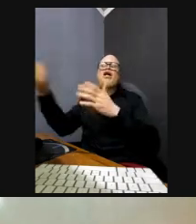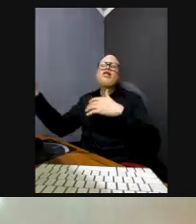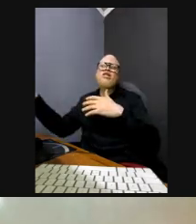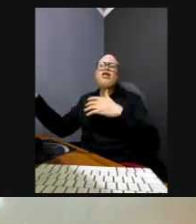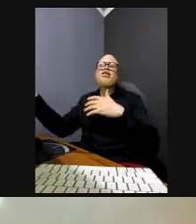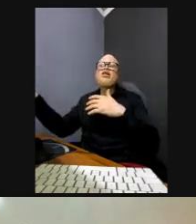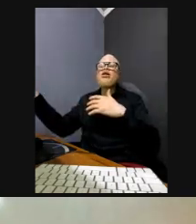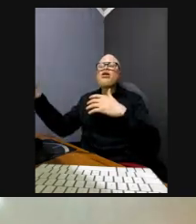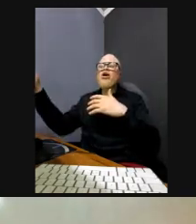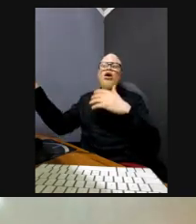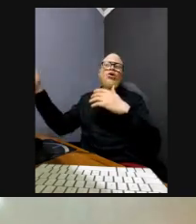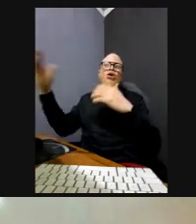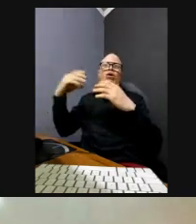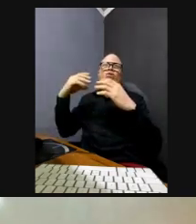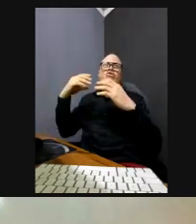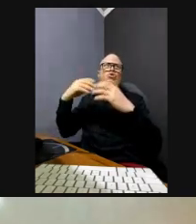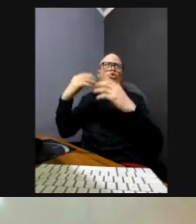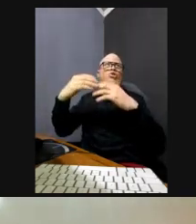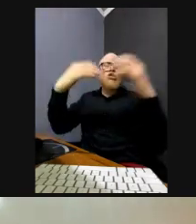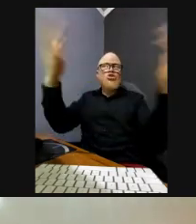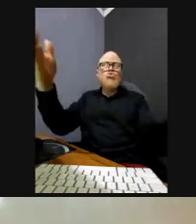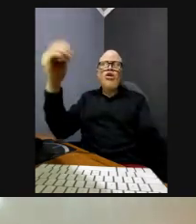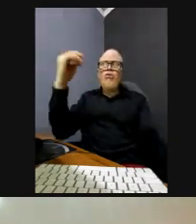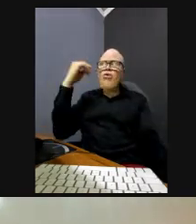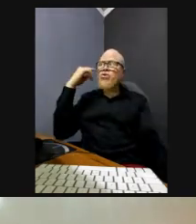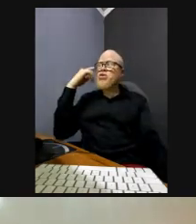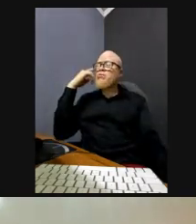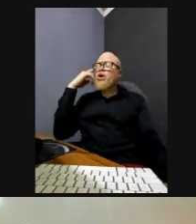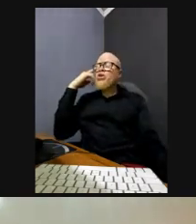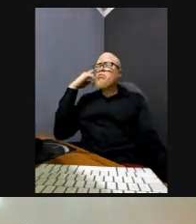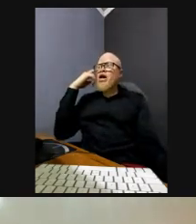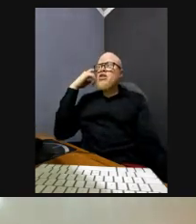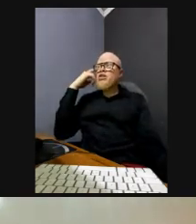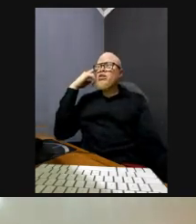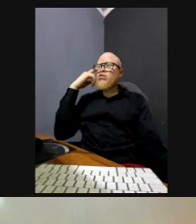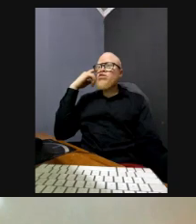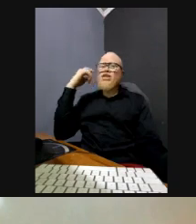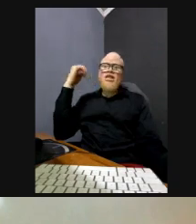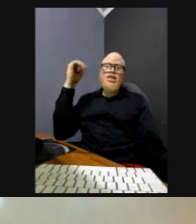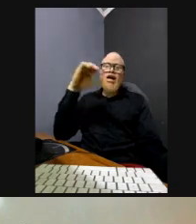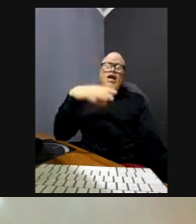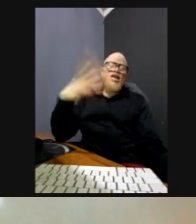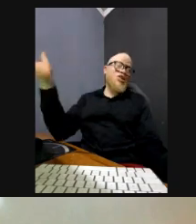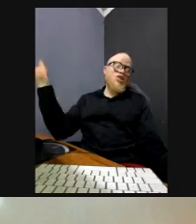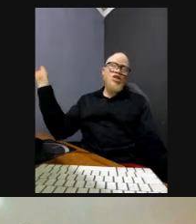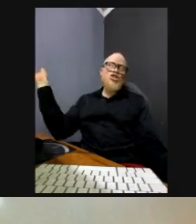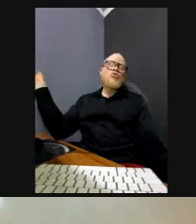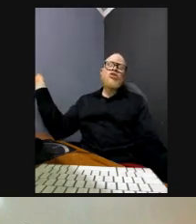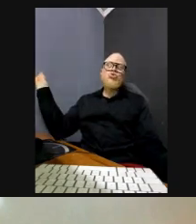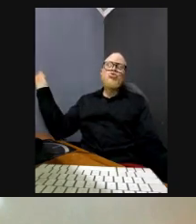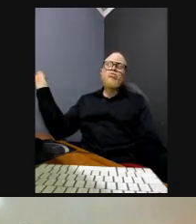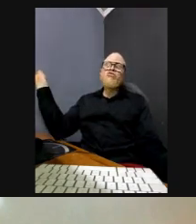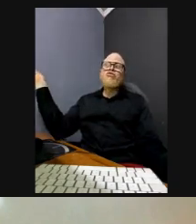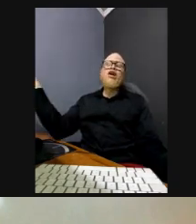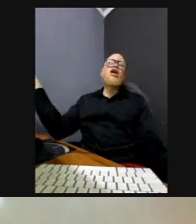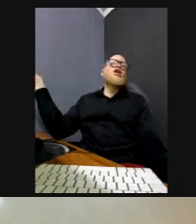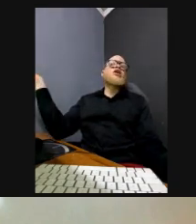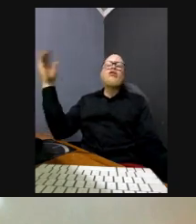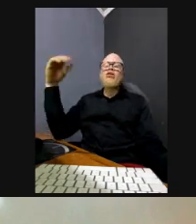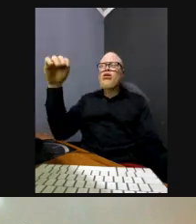can I extend this content to them? Because you might, for instance, and I think, Jerry, this could